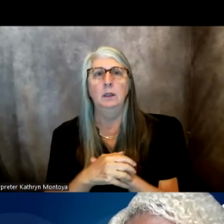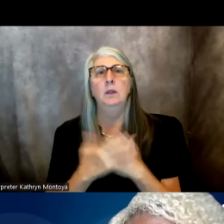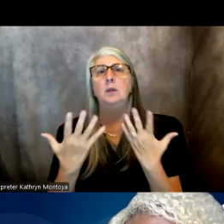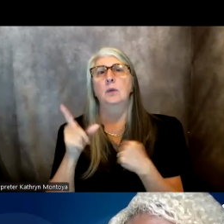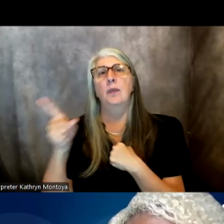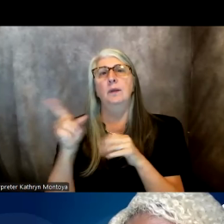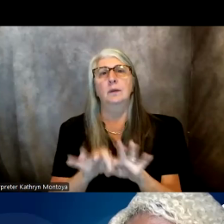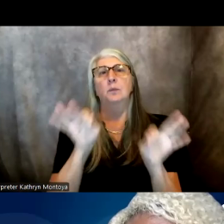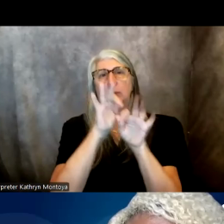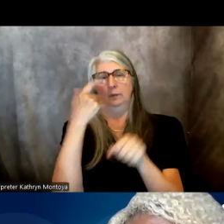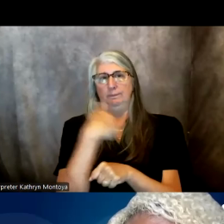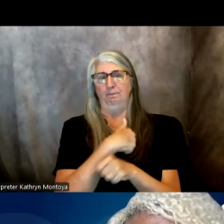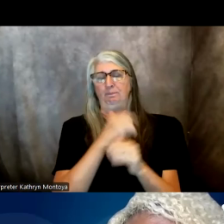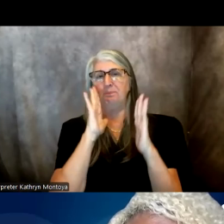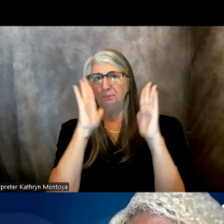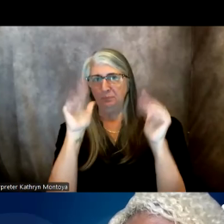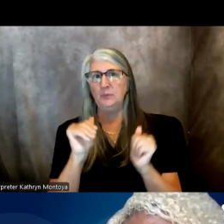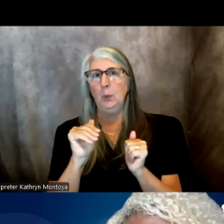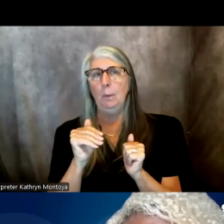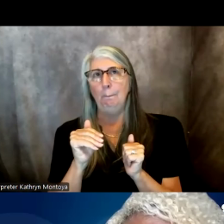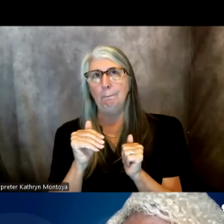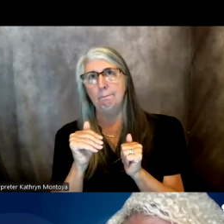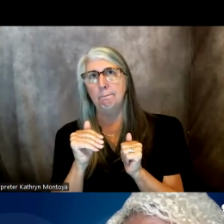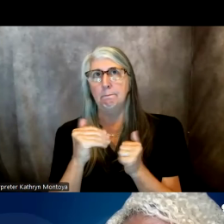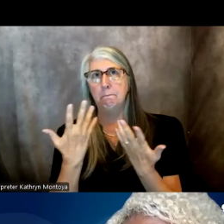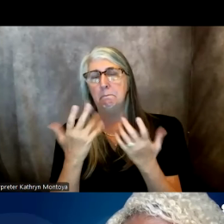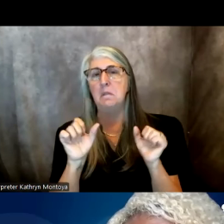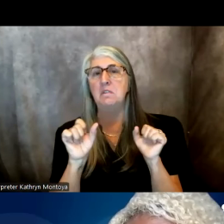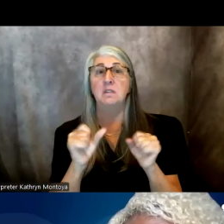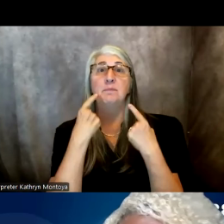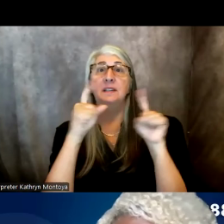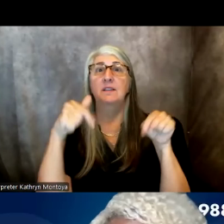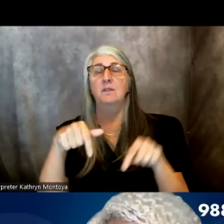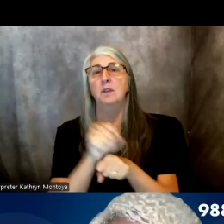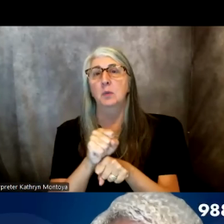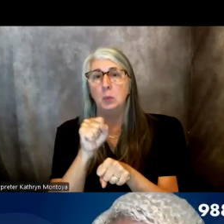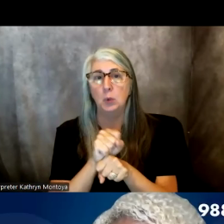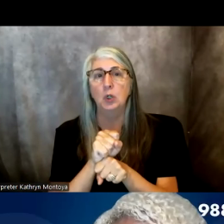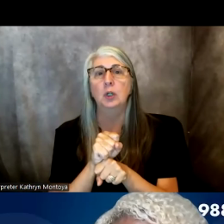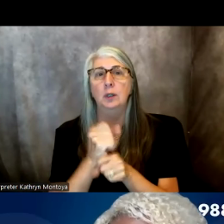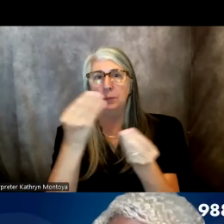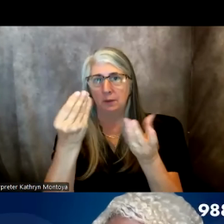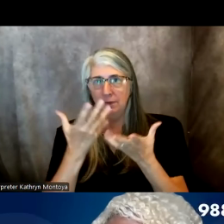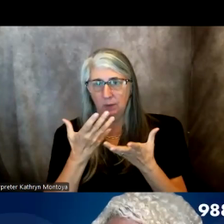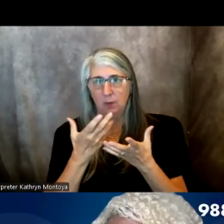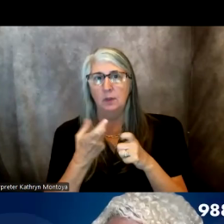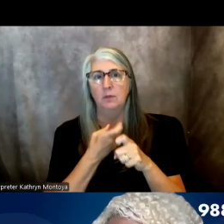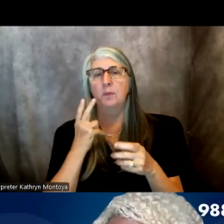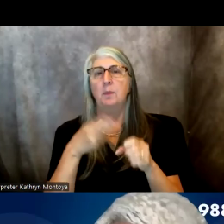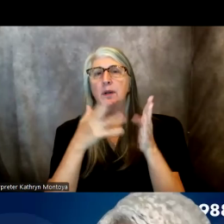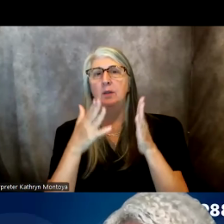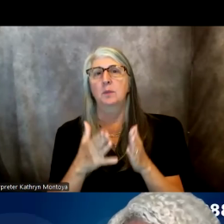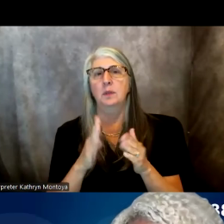important for us, and our hope is that the likely success of this work, as conveyed to us by the participants in our